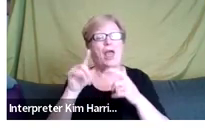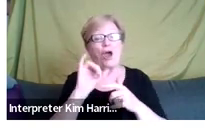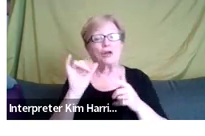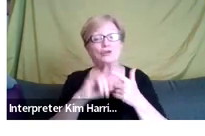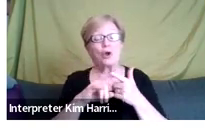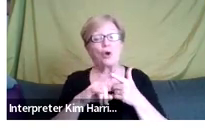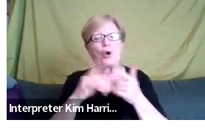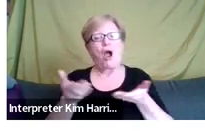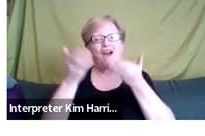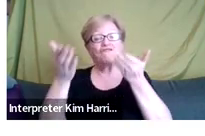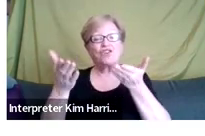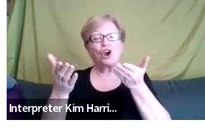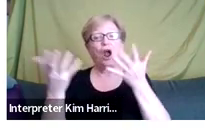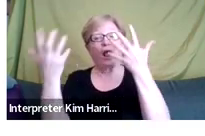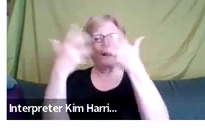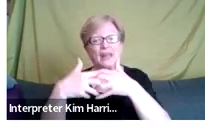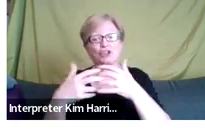offer accommodation.